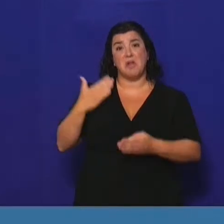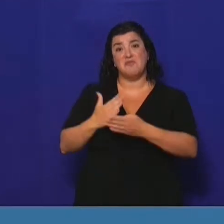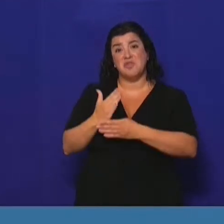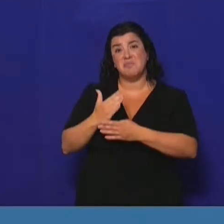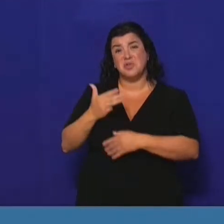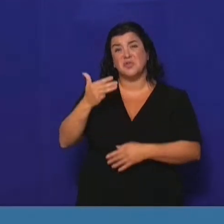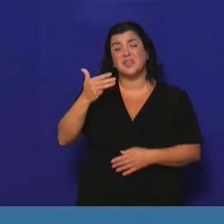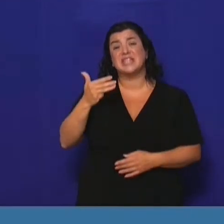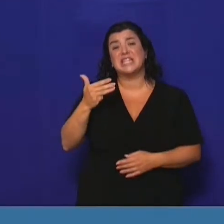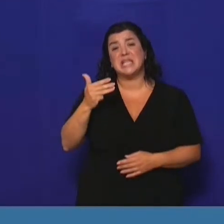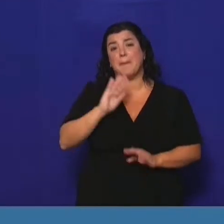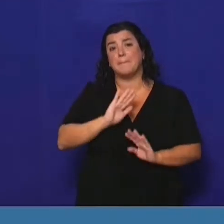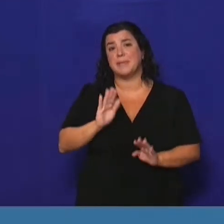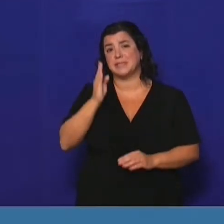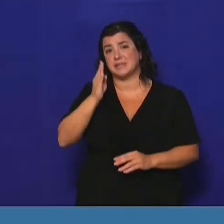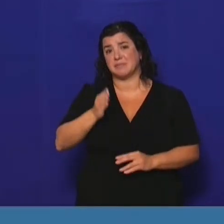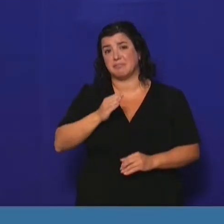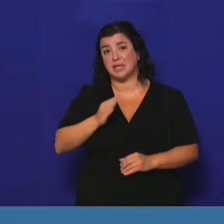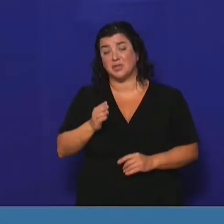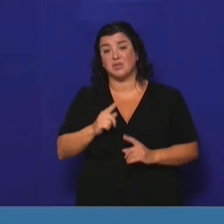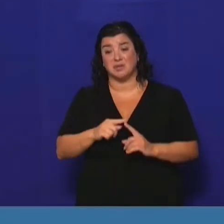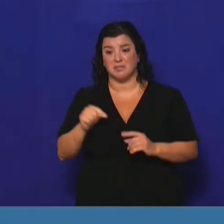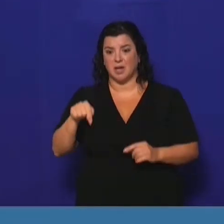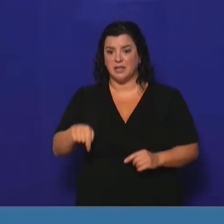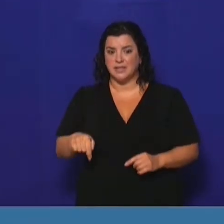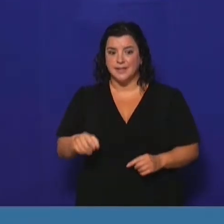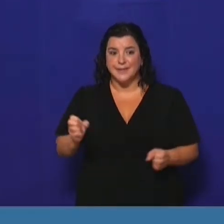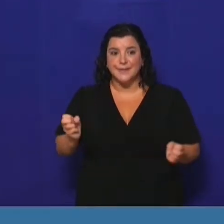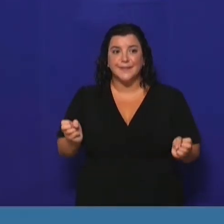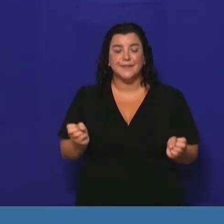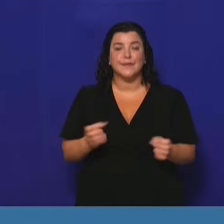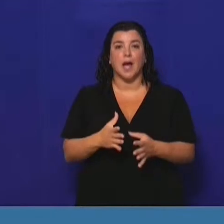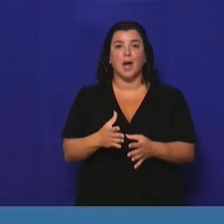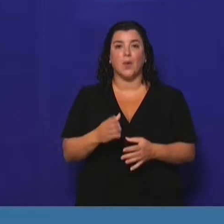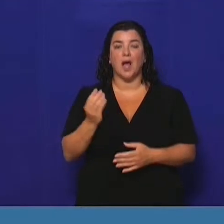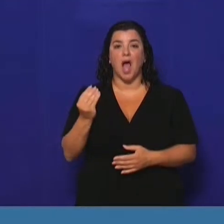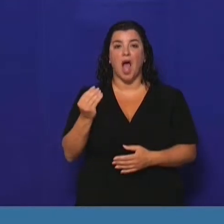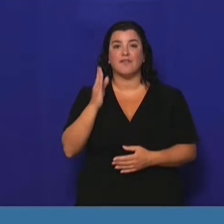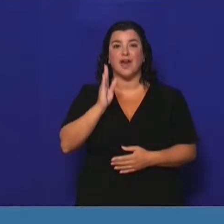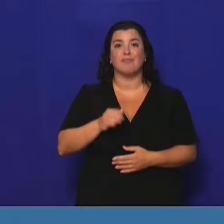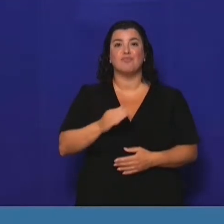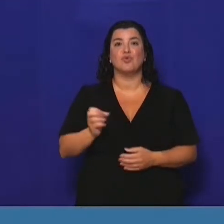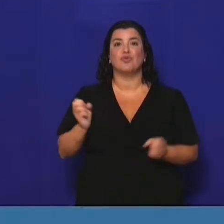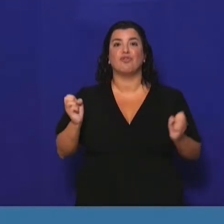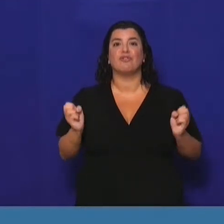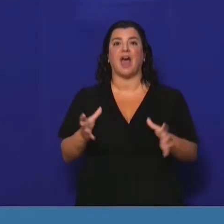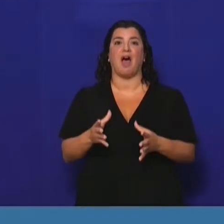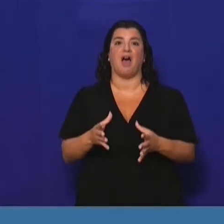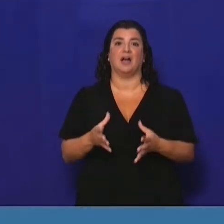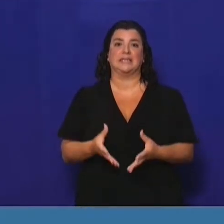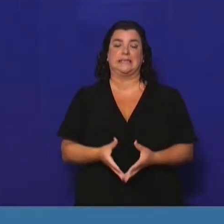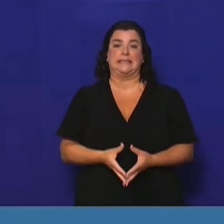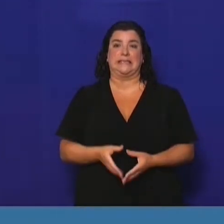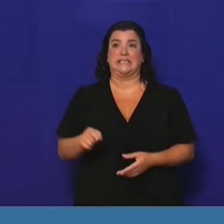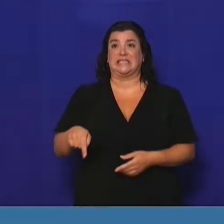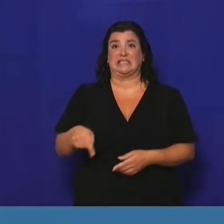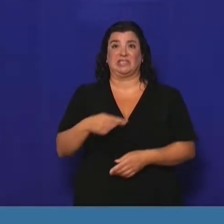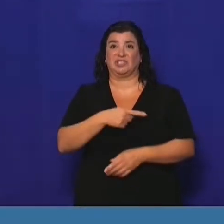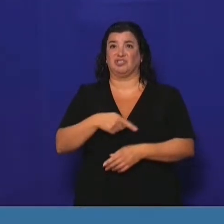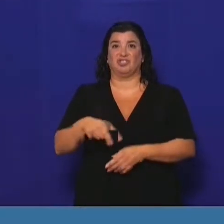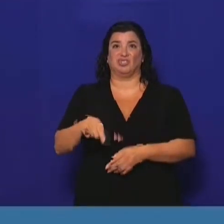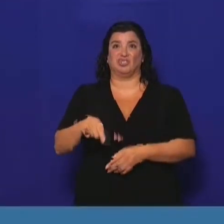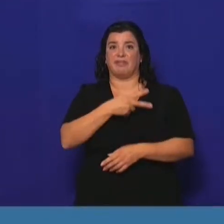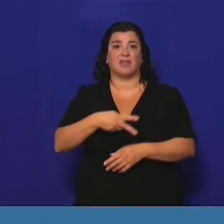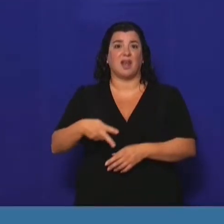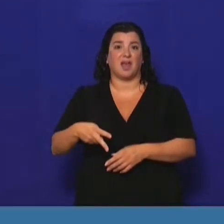mietu, però rajna issa f'daqqa waħda li kellna numru ta' każijiet li mietu f'din l-aħħar ġimgħat